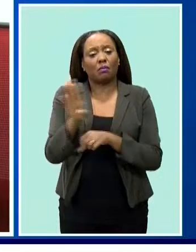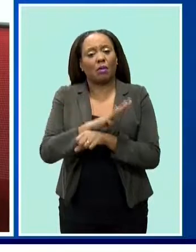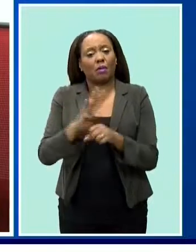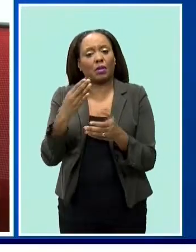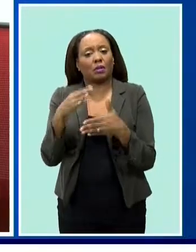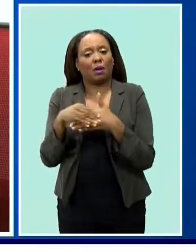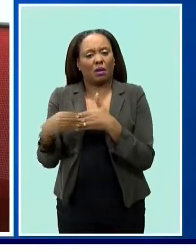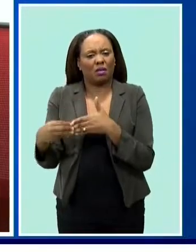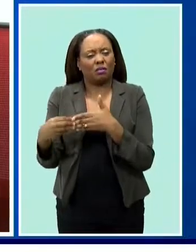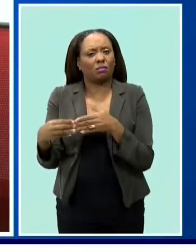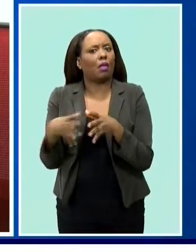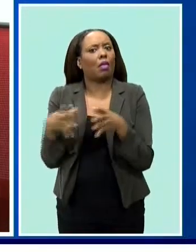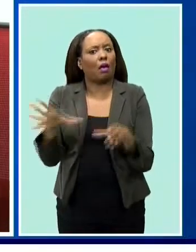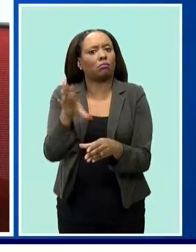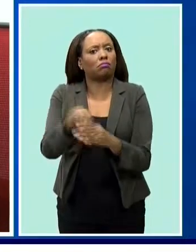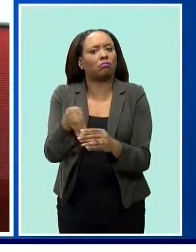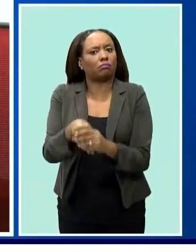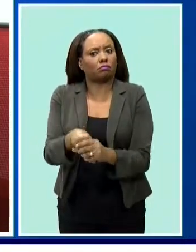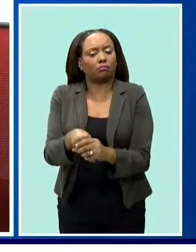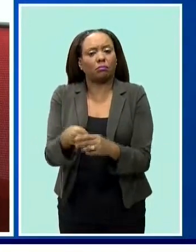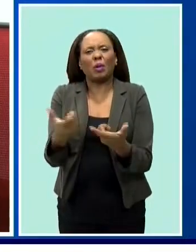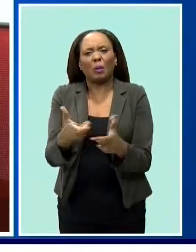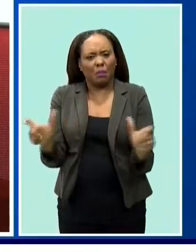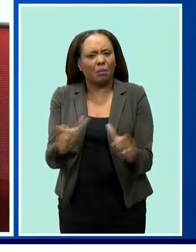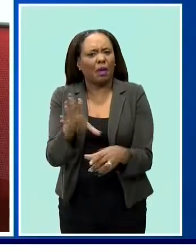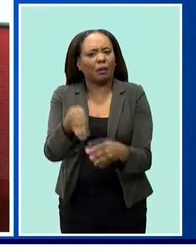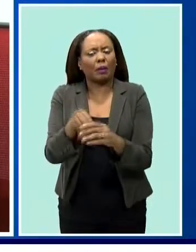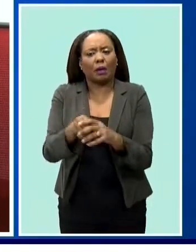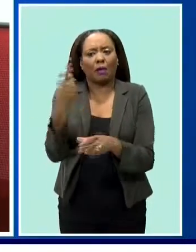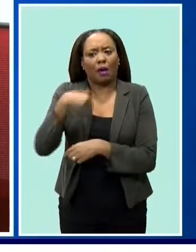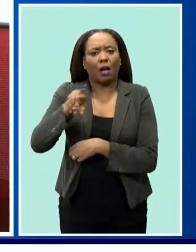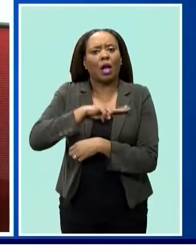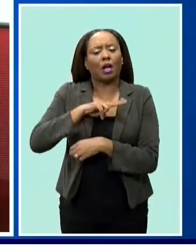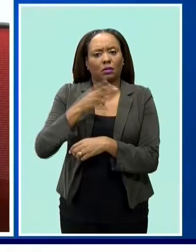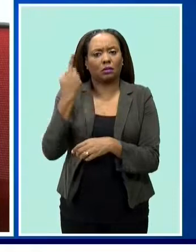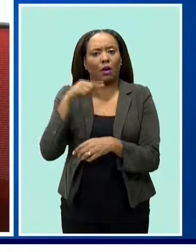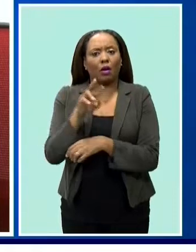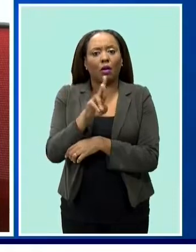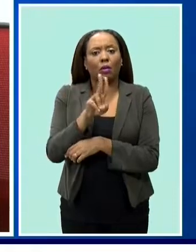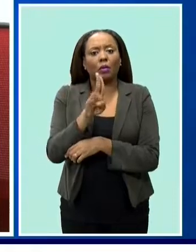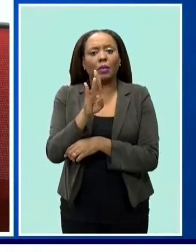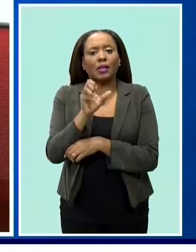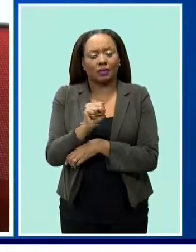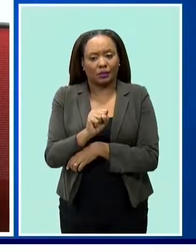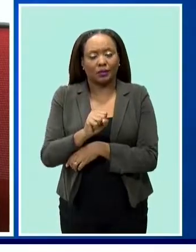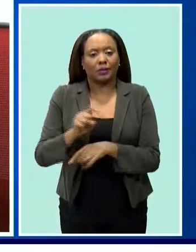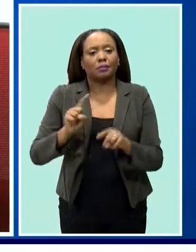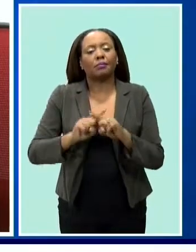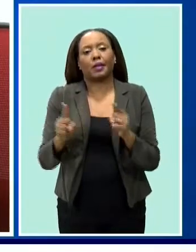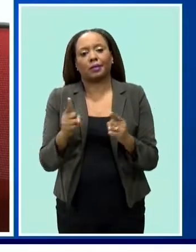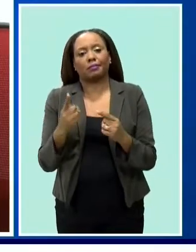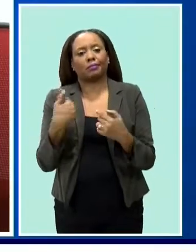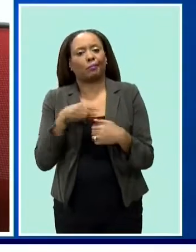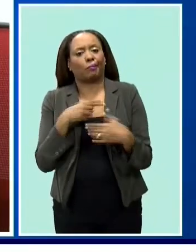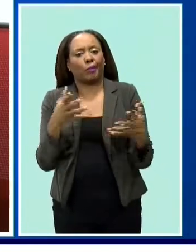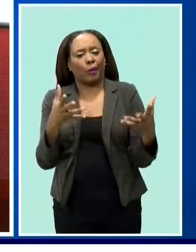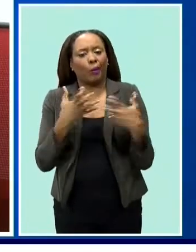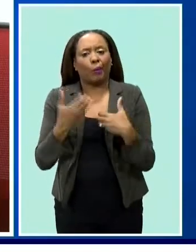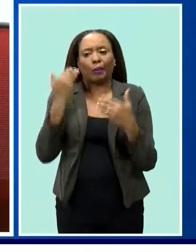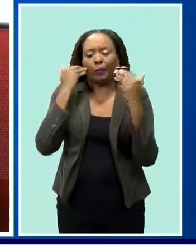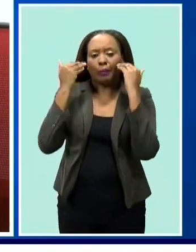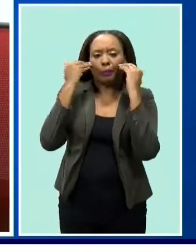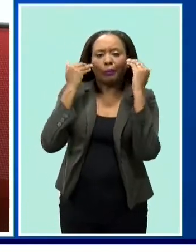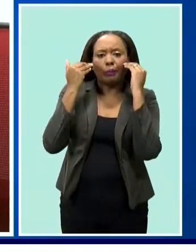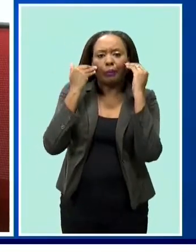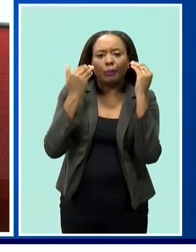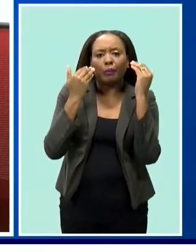So substantial investments, big investments. But we do them because we are aware that we